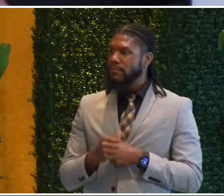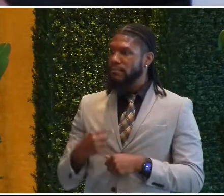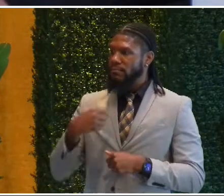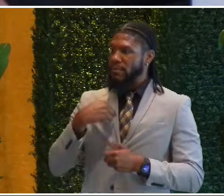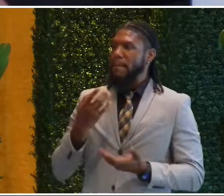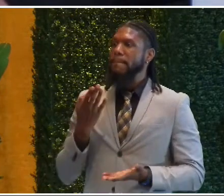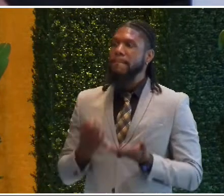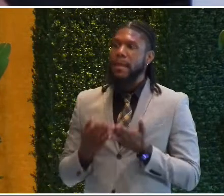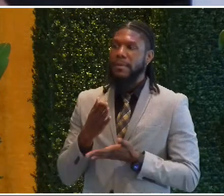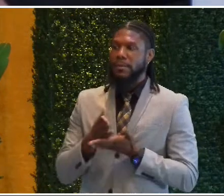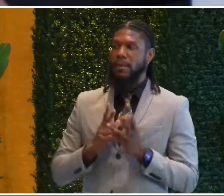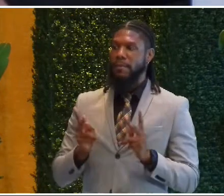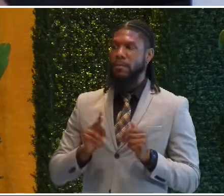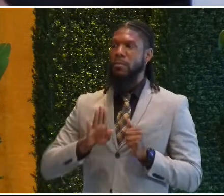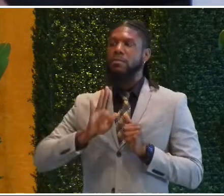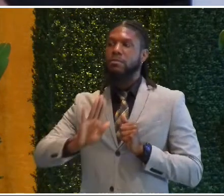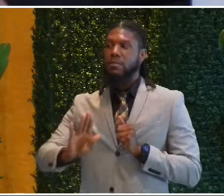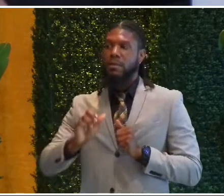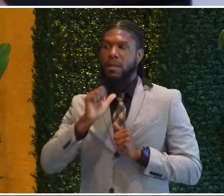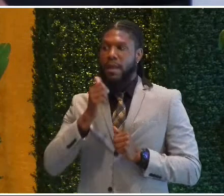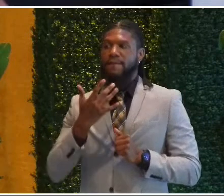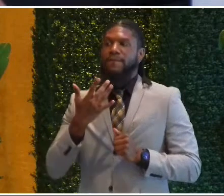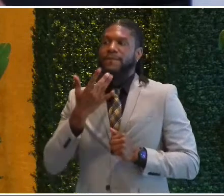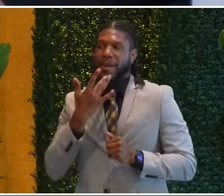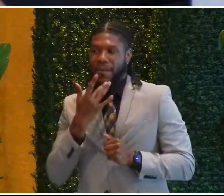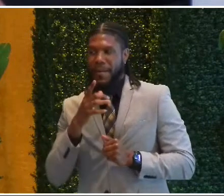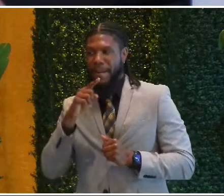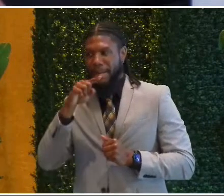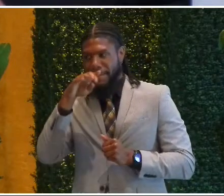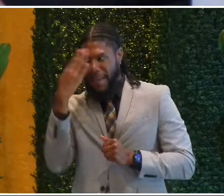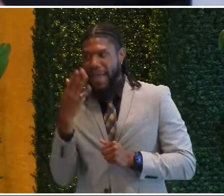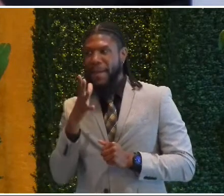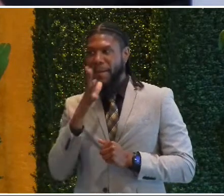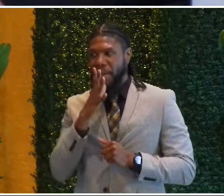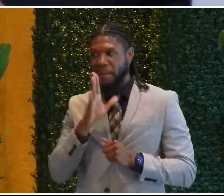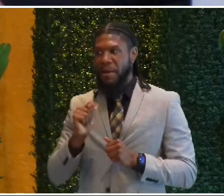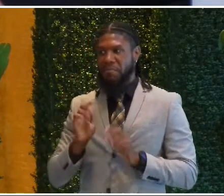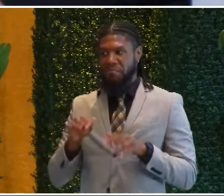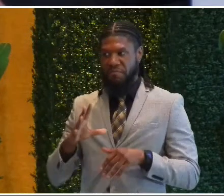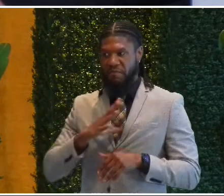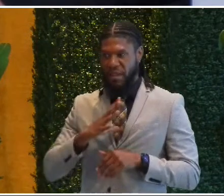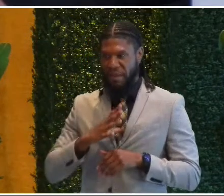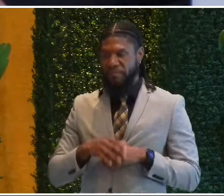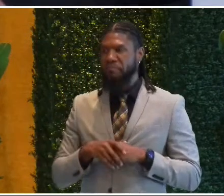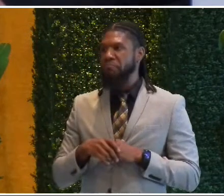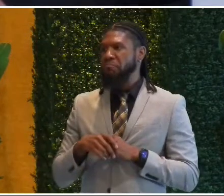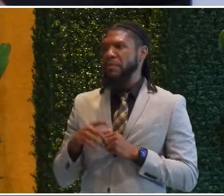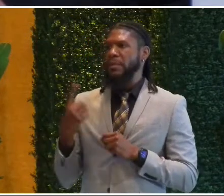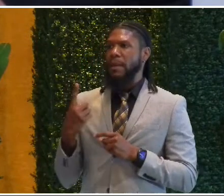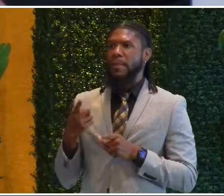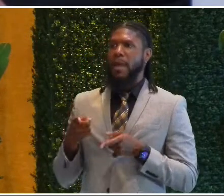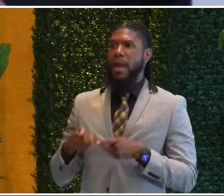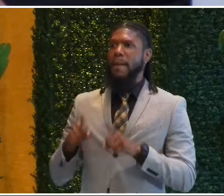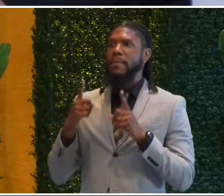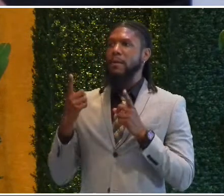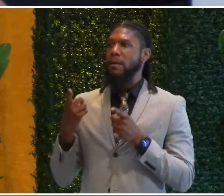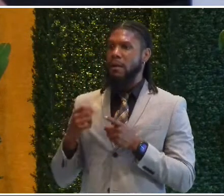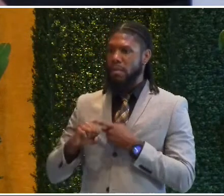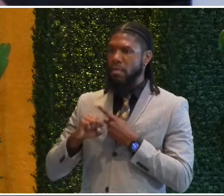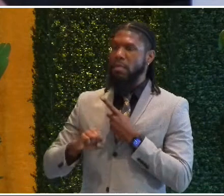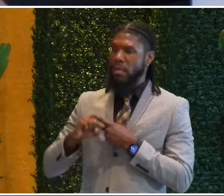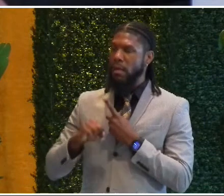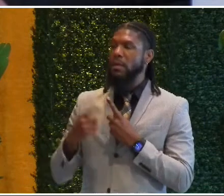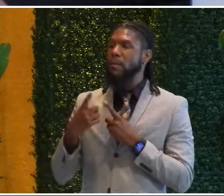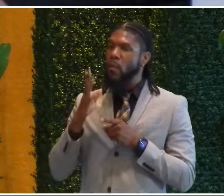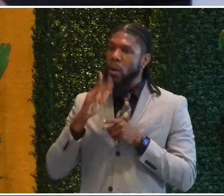I say this to say, when all of these things were happening, I always had somebody I could call. I always